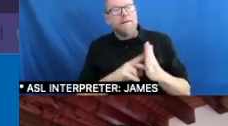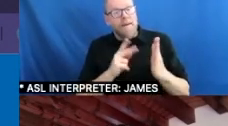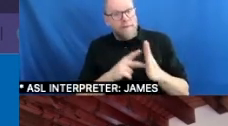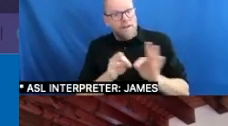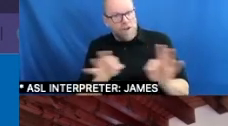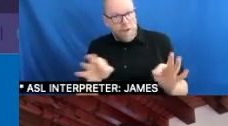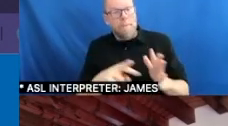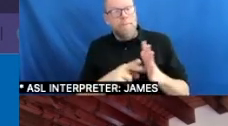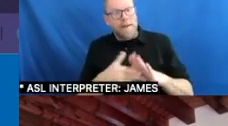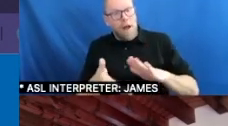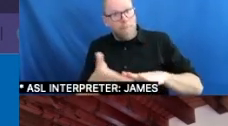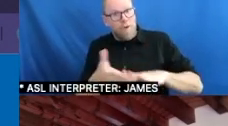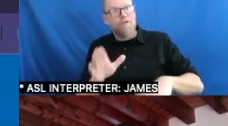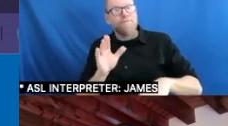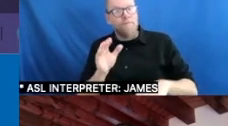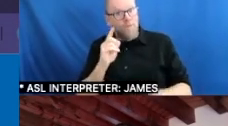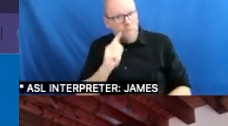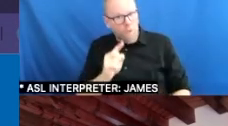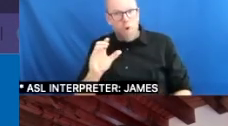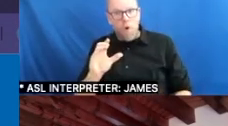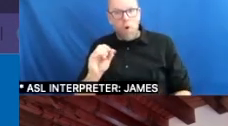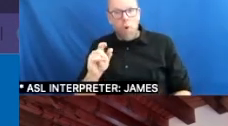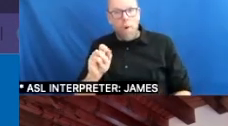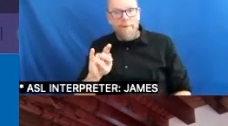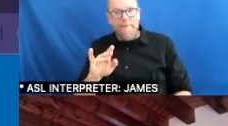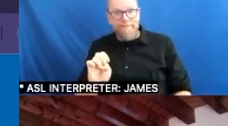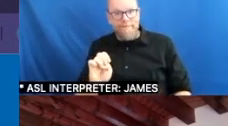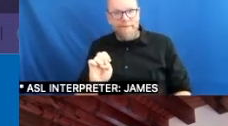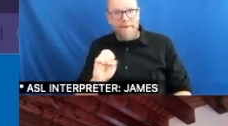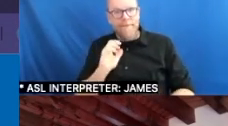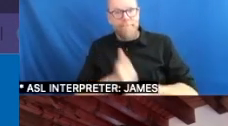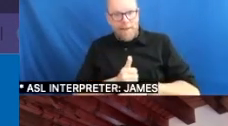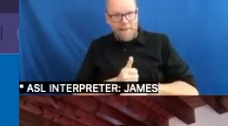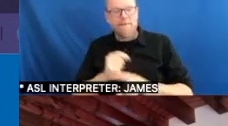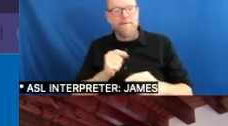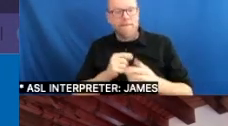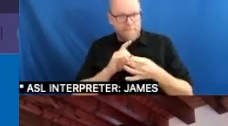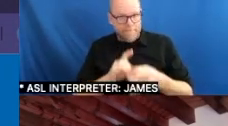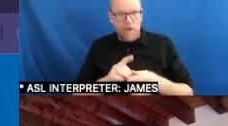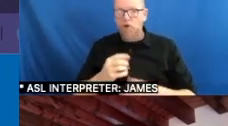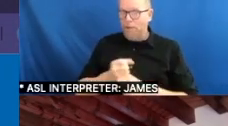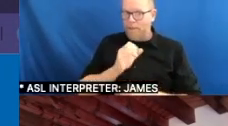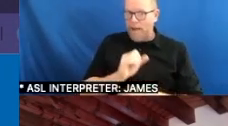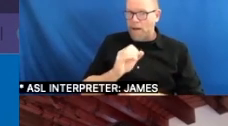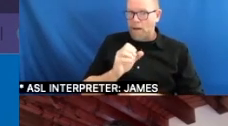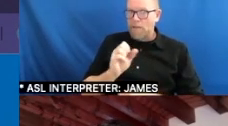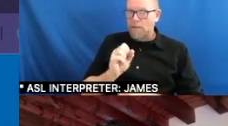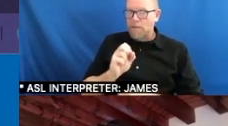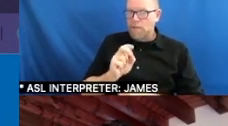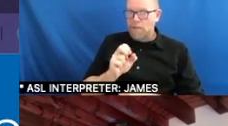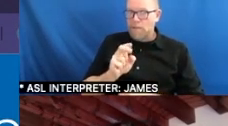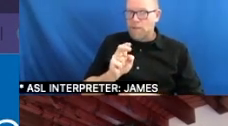be operating on a cooperative basis, and therefore to get that subchapter T tax exemption.